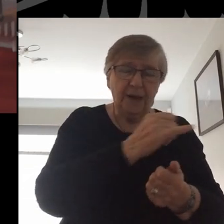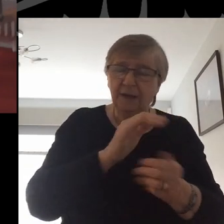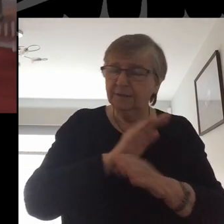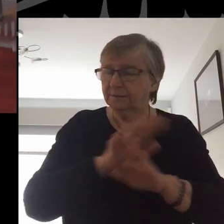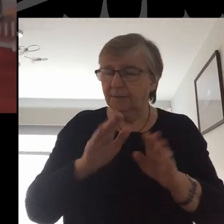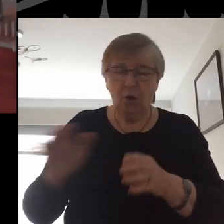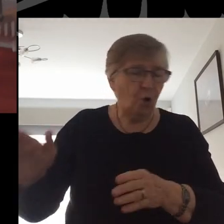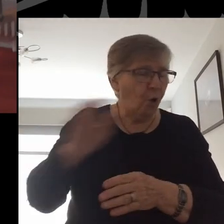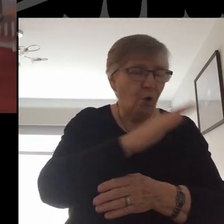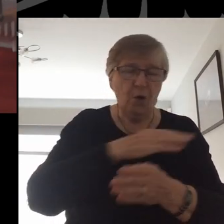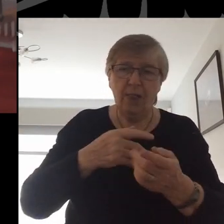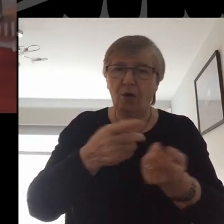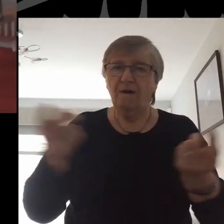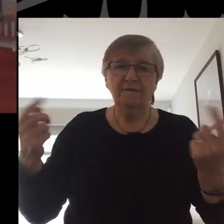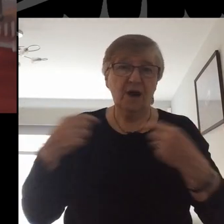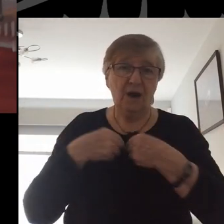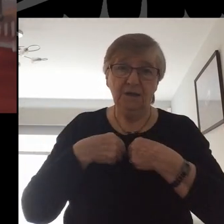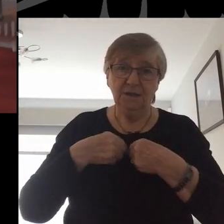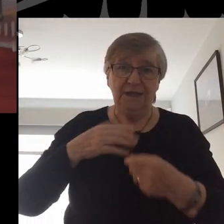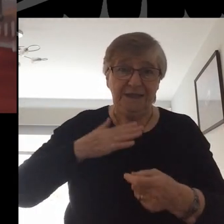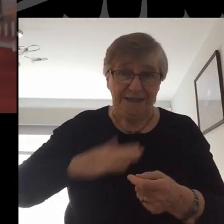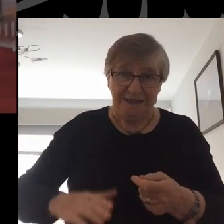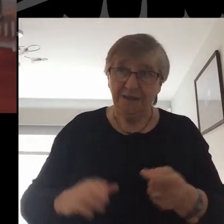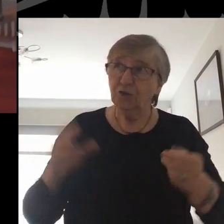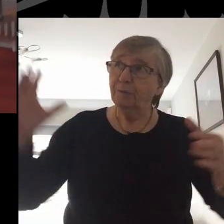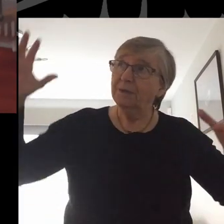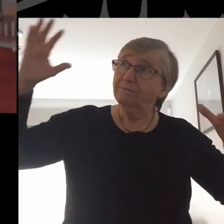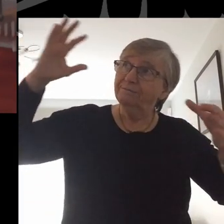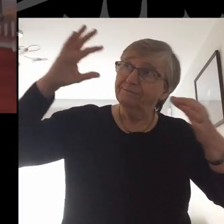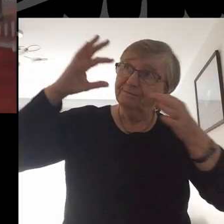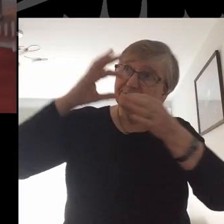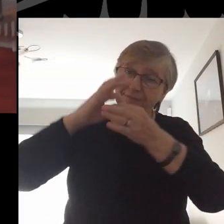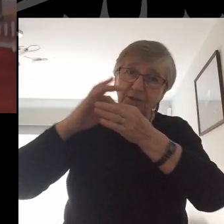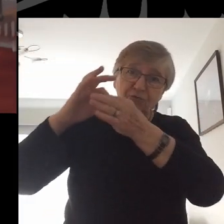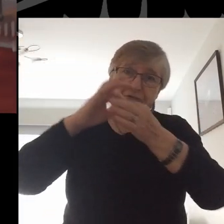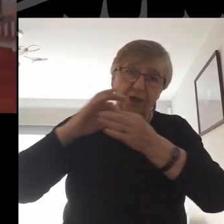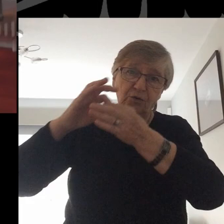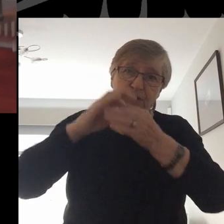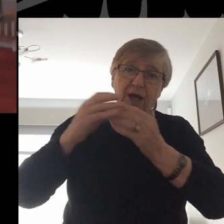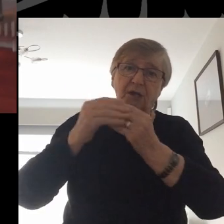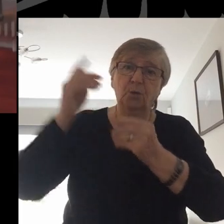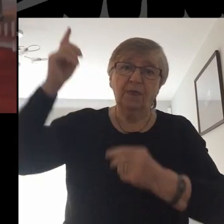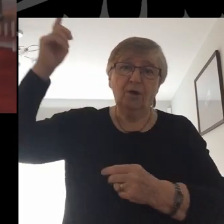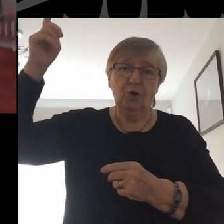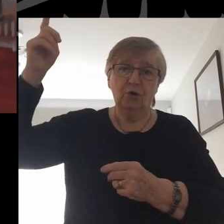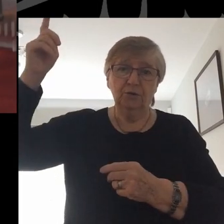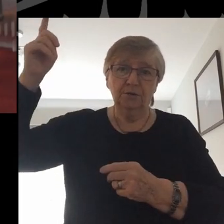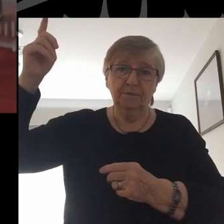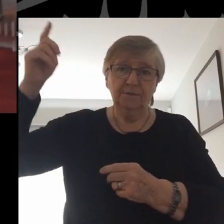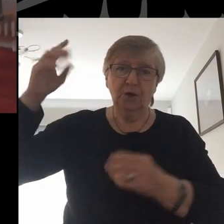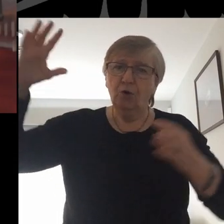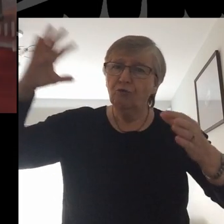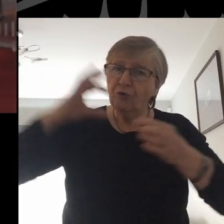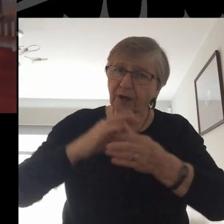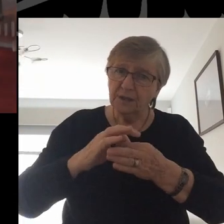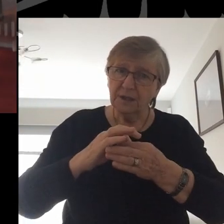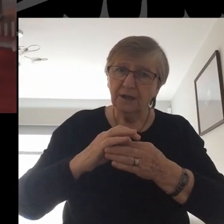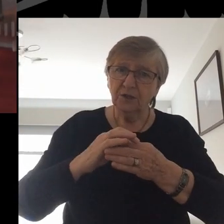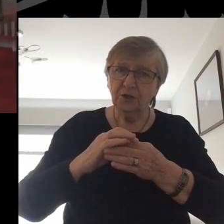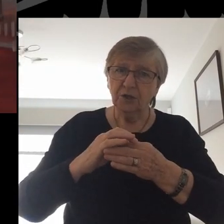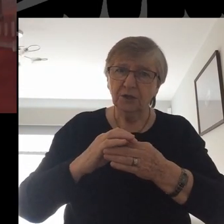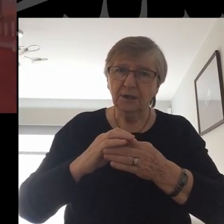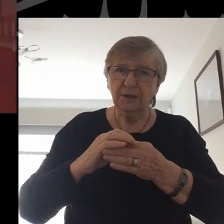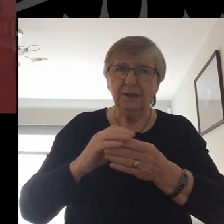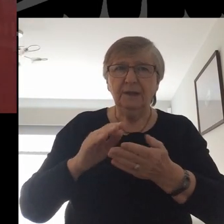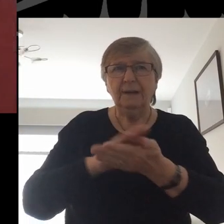us need to be reconciled to God. Now, reconciliation implies a